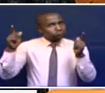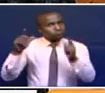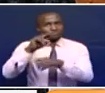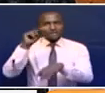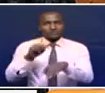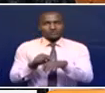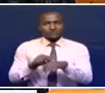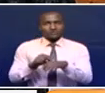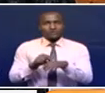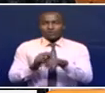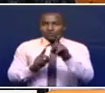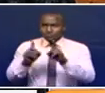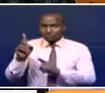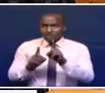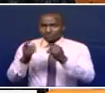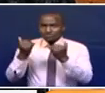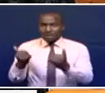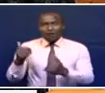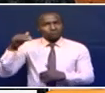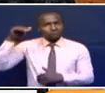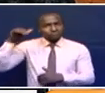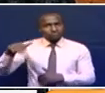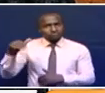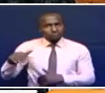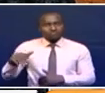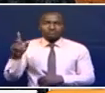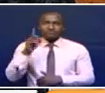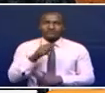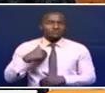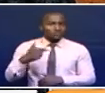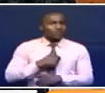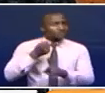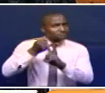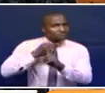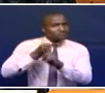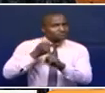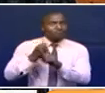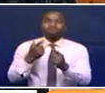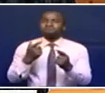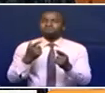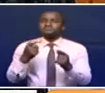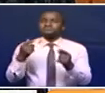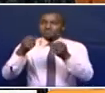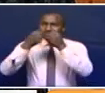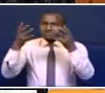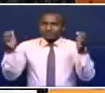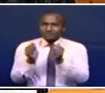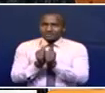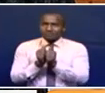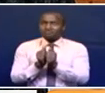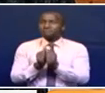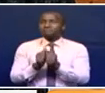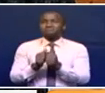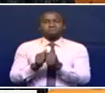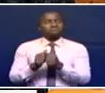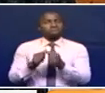Our tourism now is literally on its knees. We are fighting against terrorism. Our country is hungry.